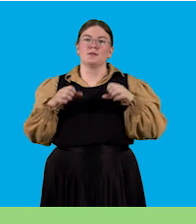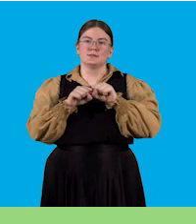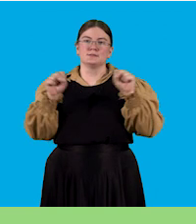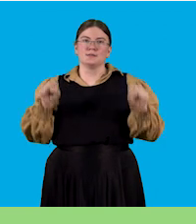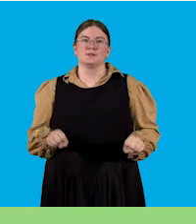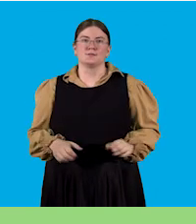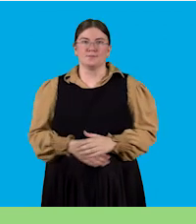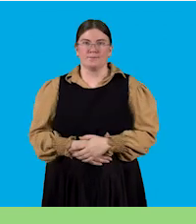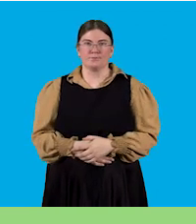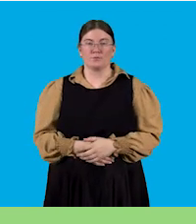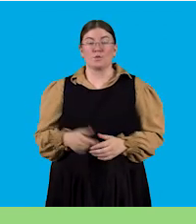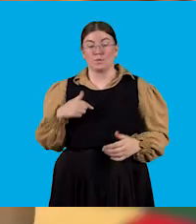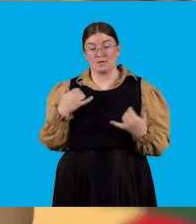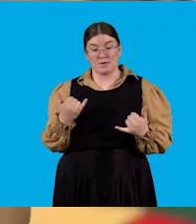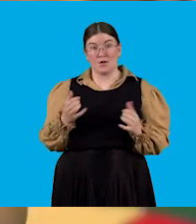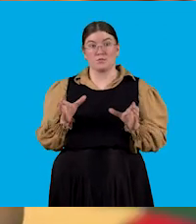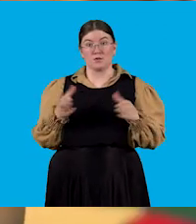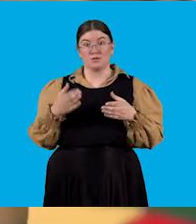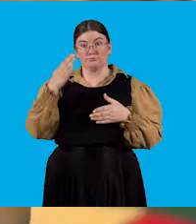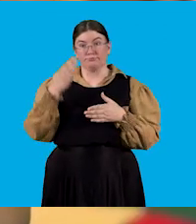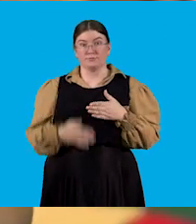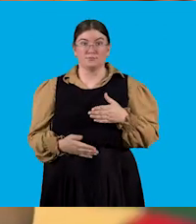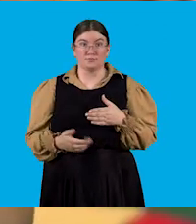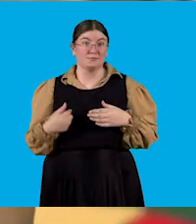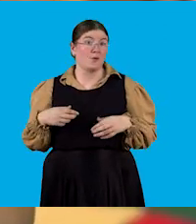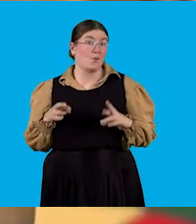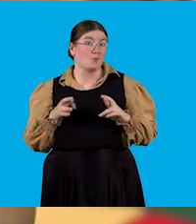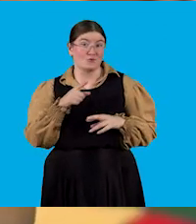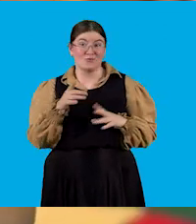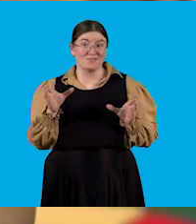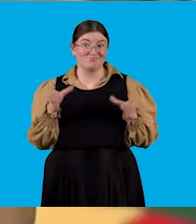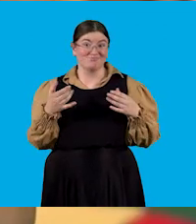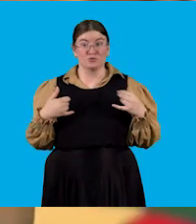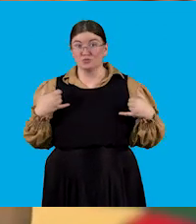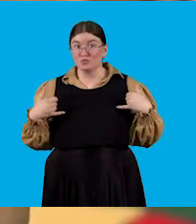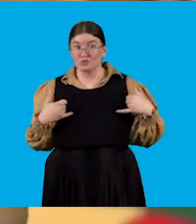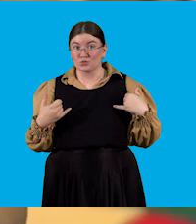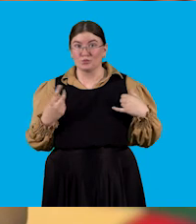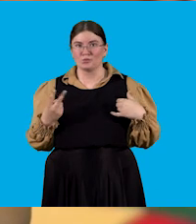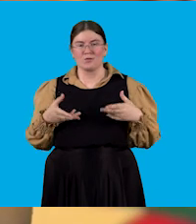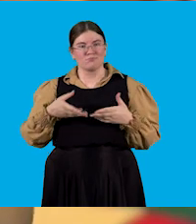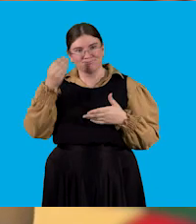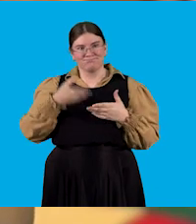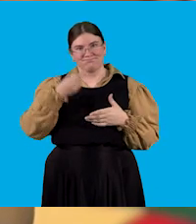the respiratory system. We have come to the end of our lesson. I hope that you